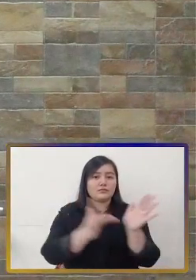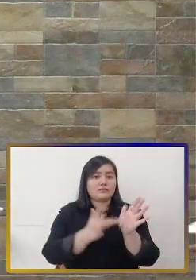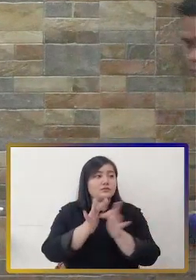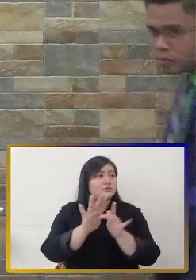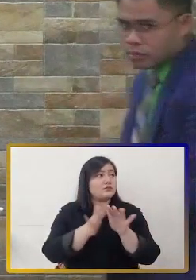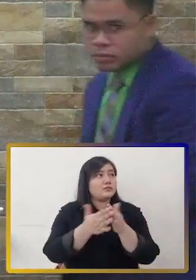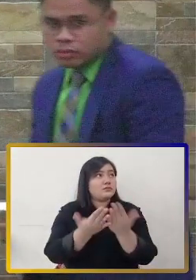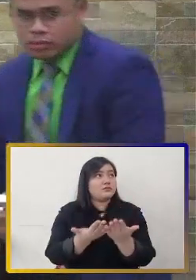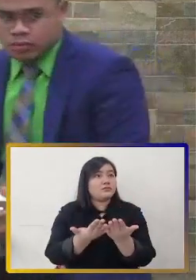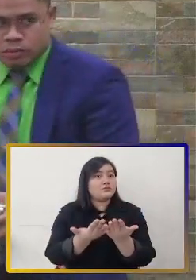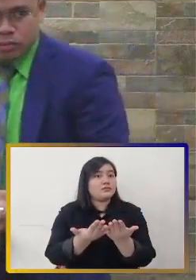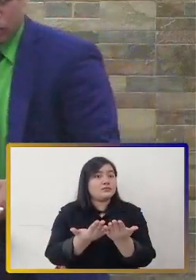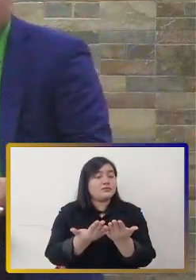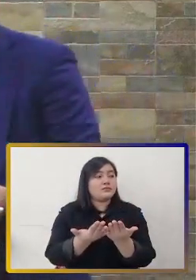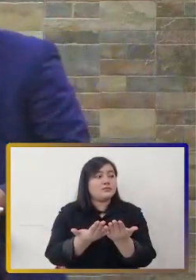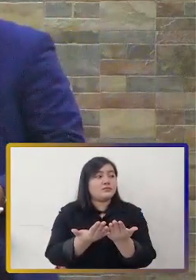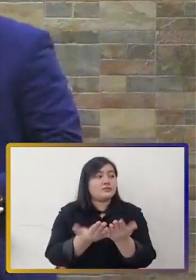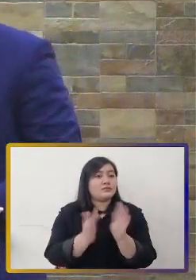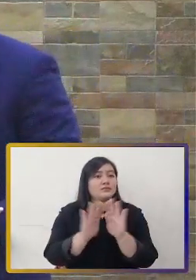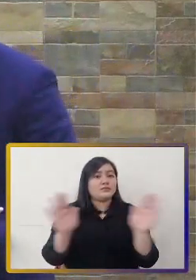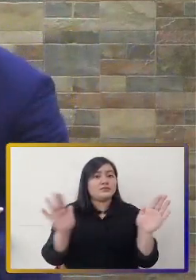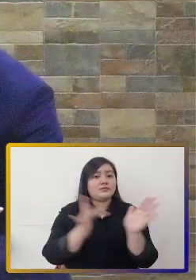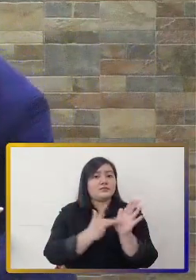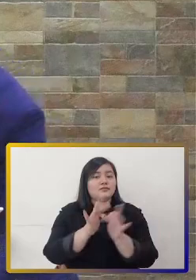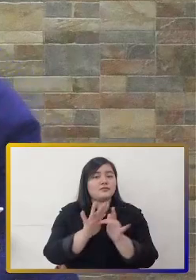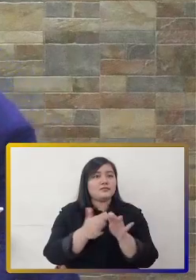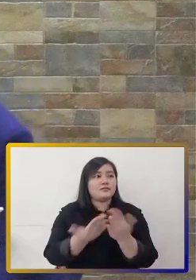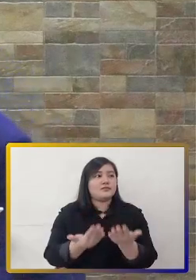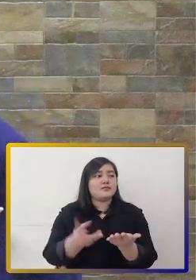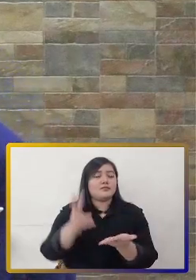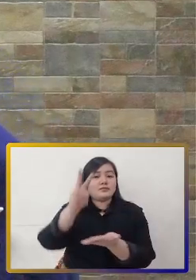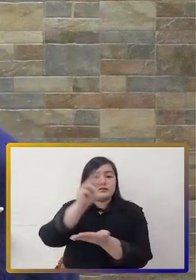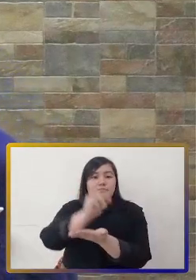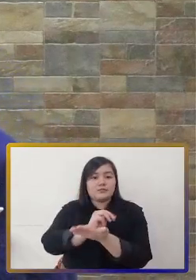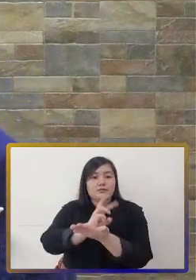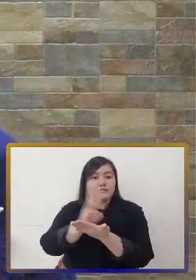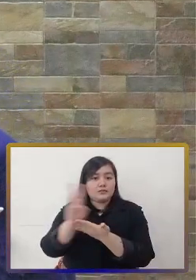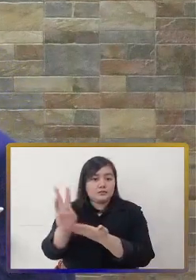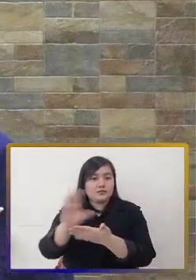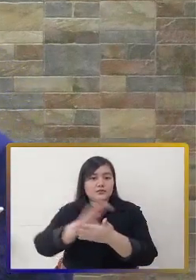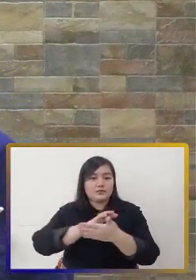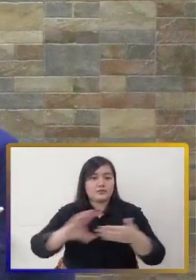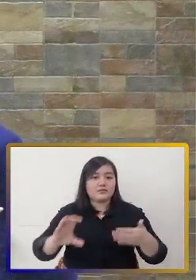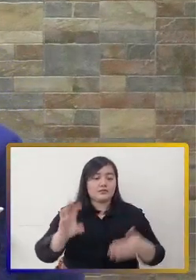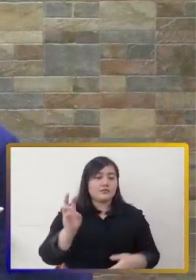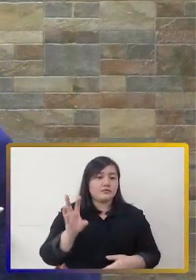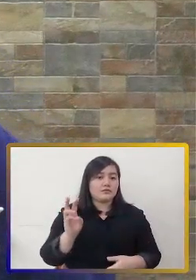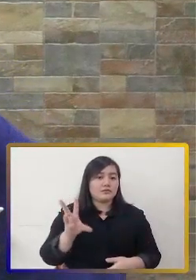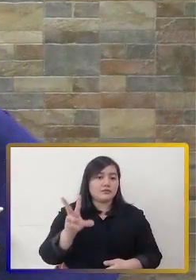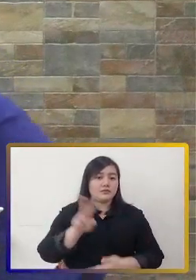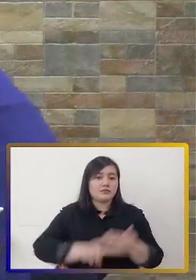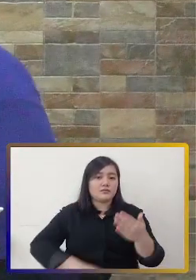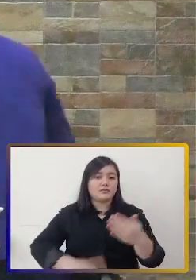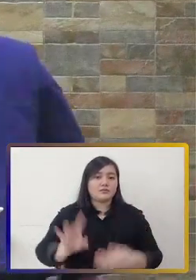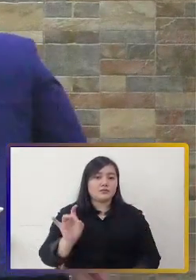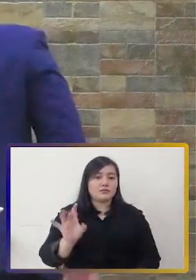16. Alright? Matthew chapter 16, verse number 18.